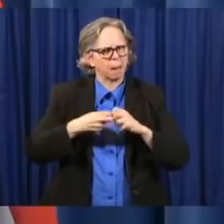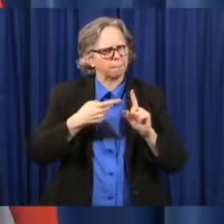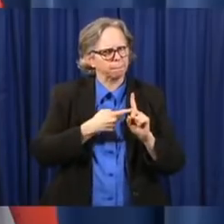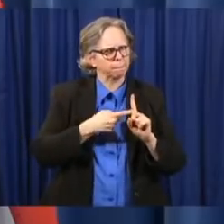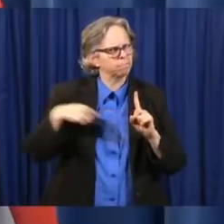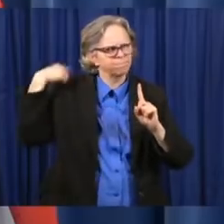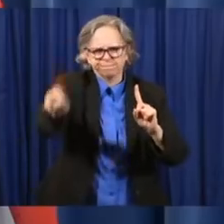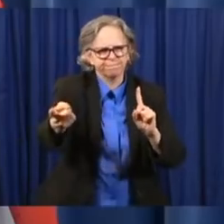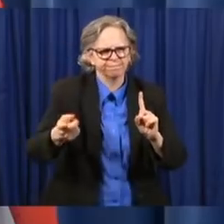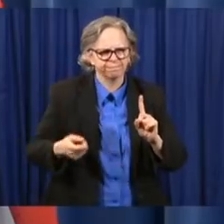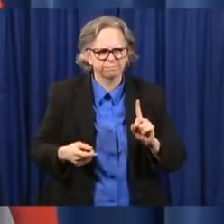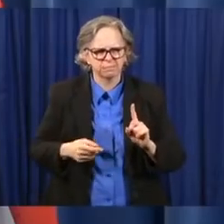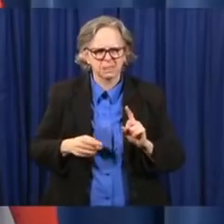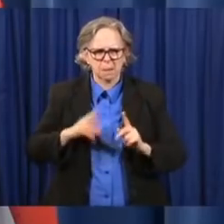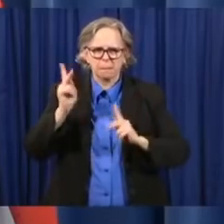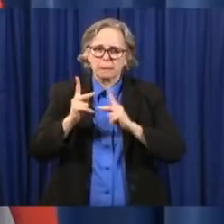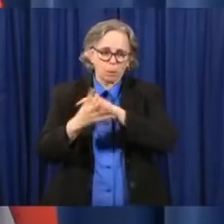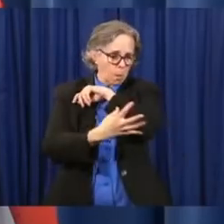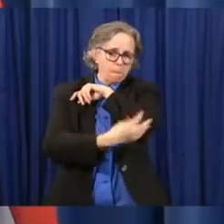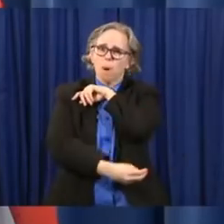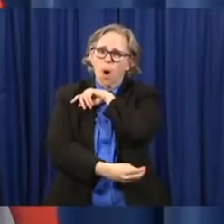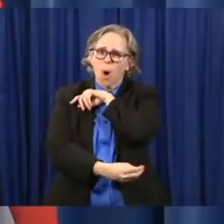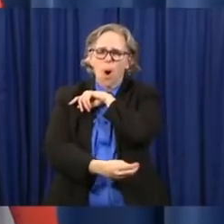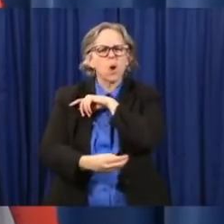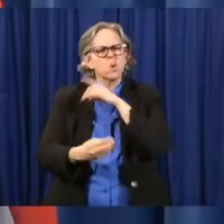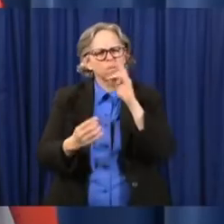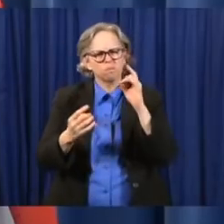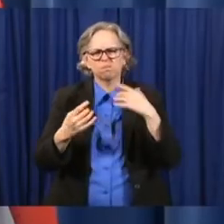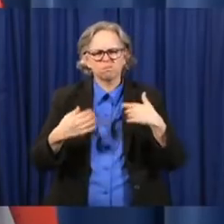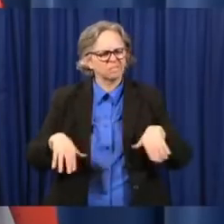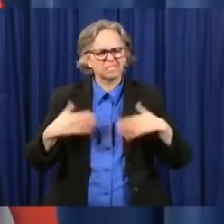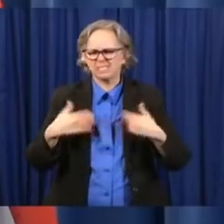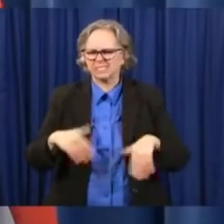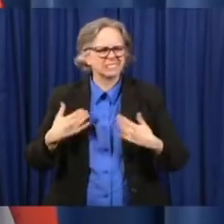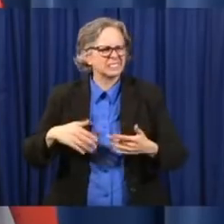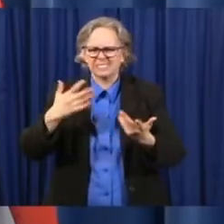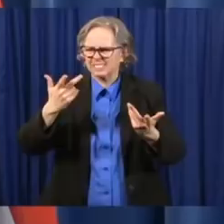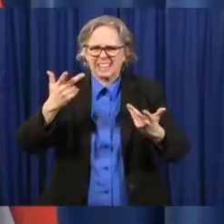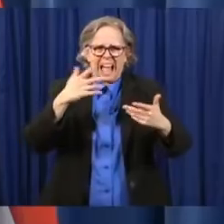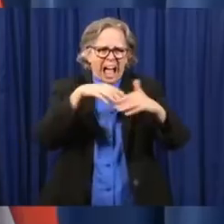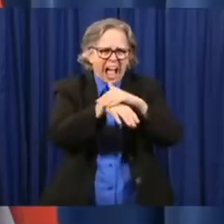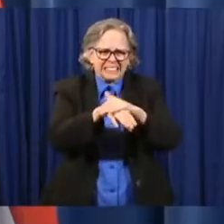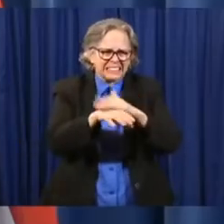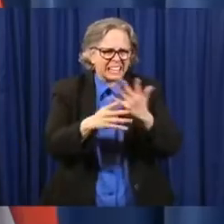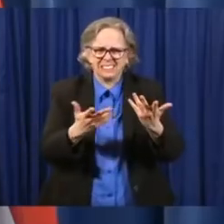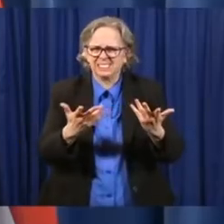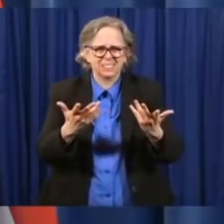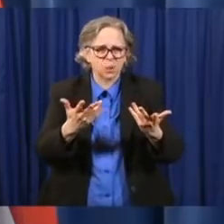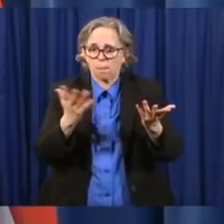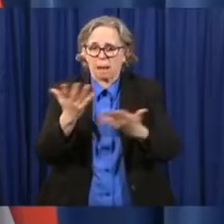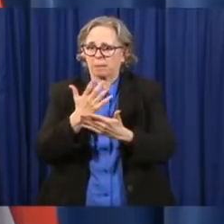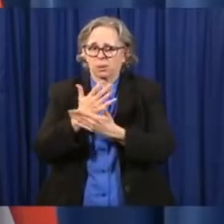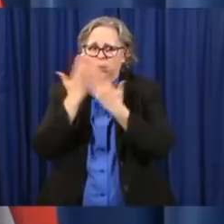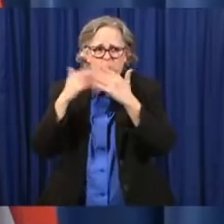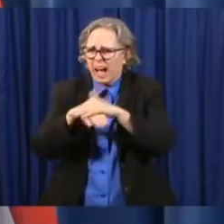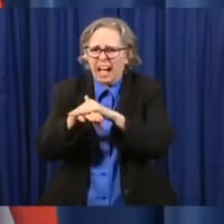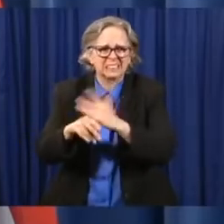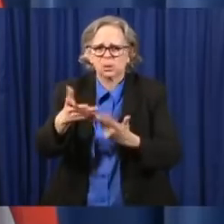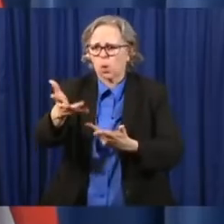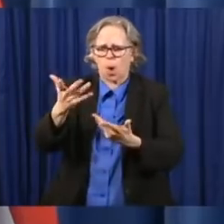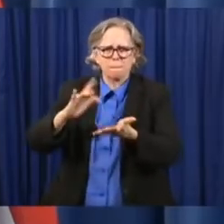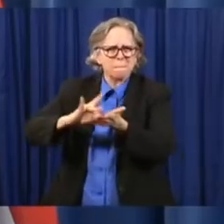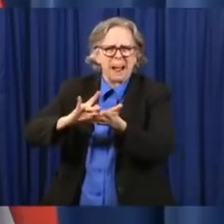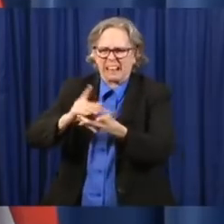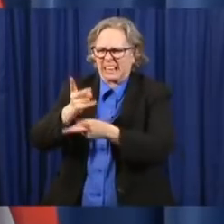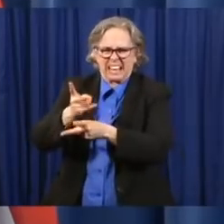poor generally many times do not have as good medical care, and so that exacerbates this. So